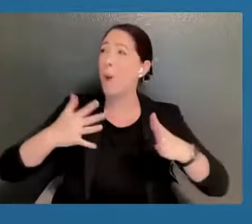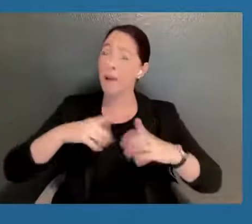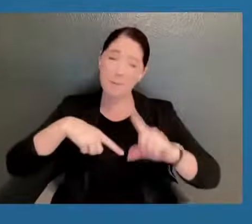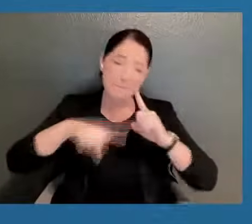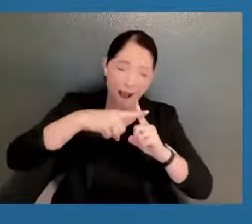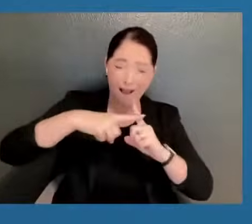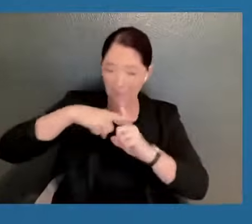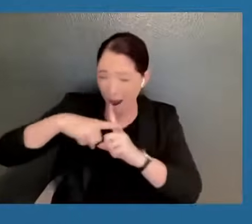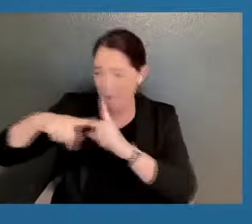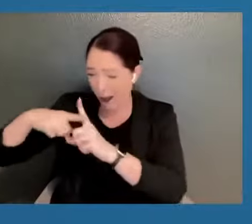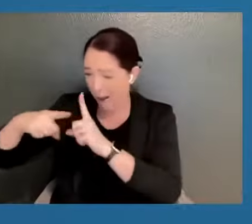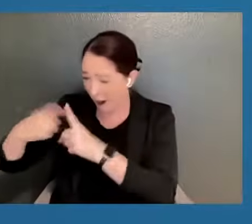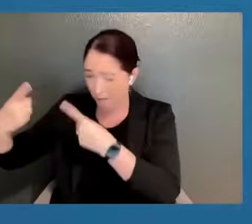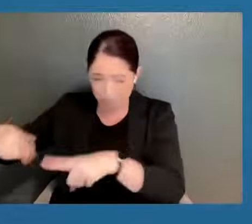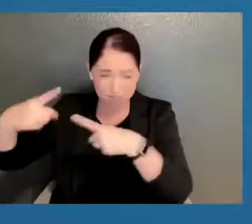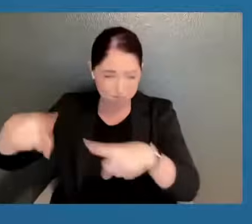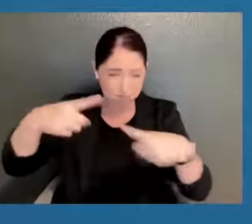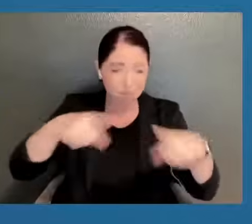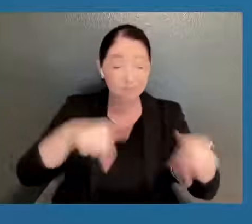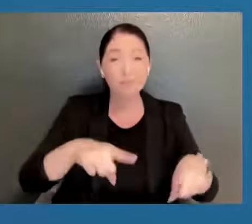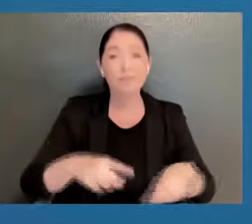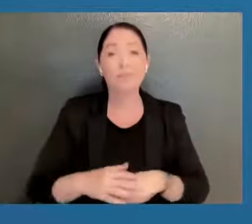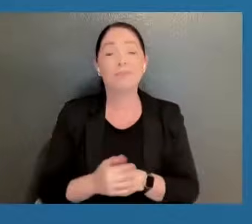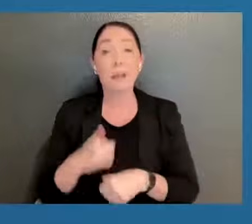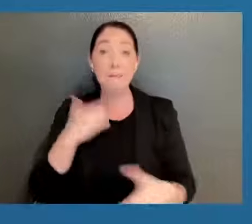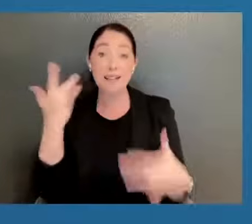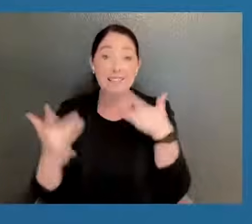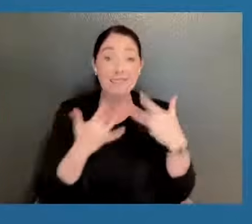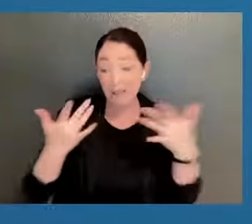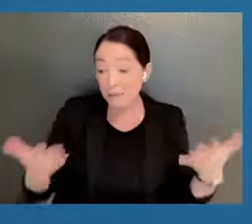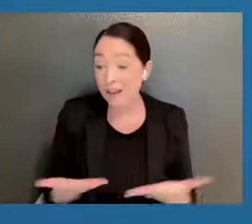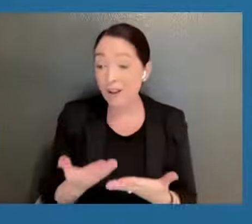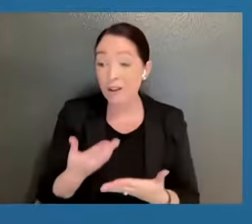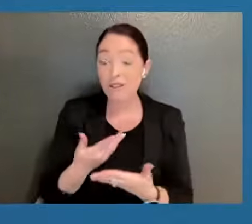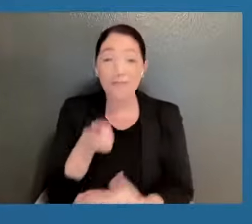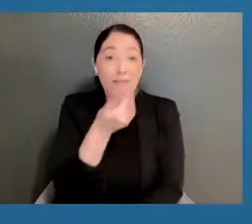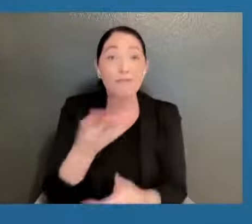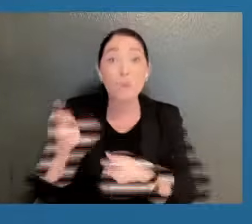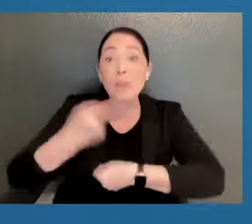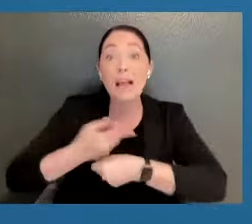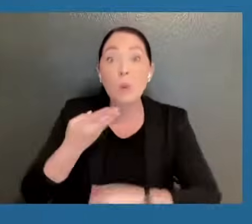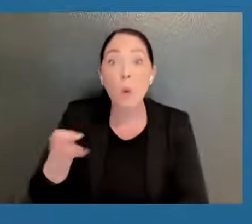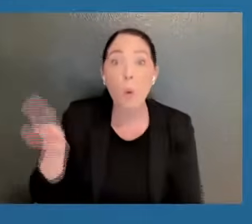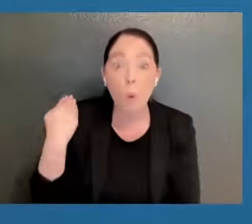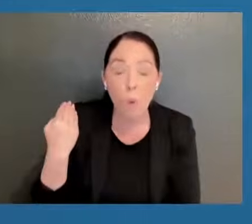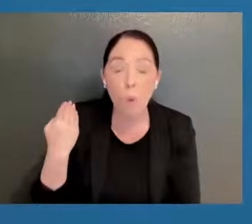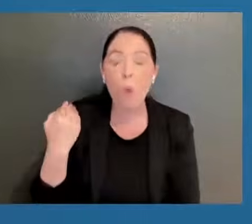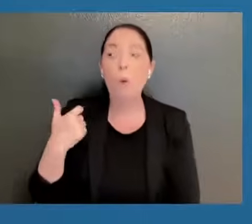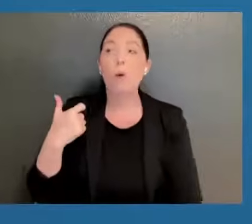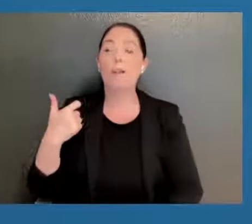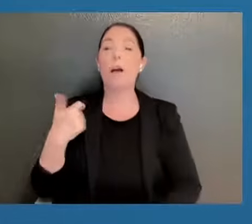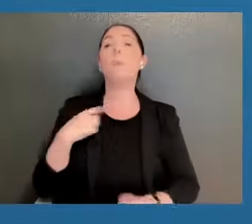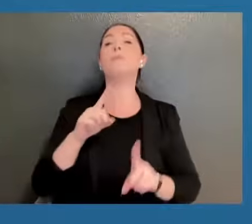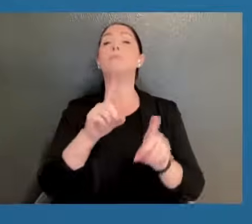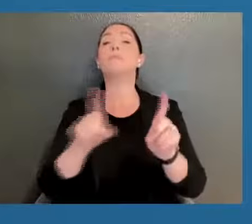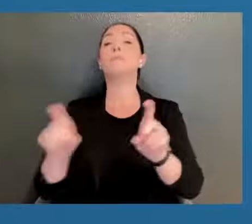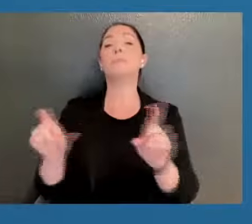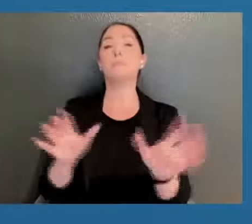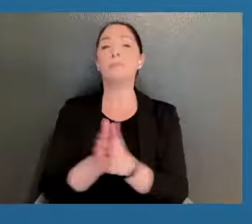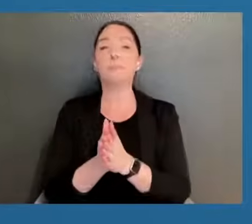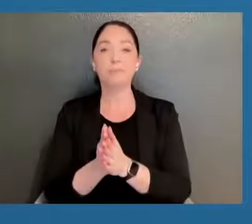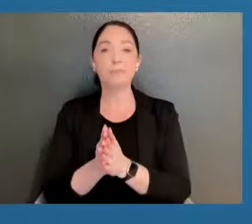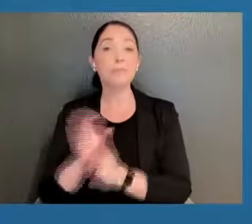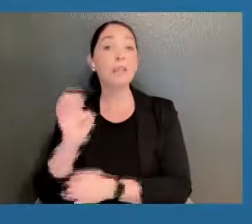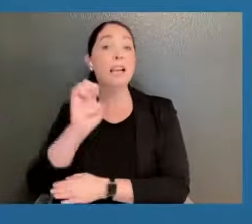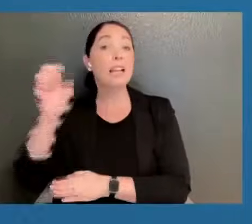here, because we're doing a lot. Just a few days ago, now I'm going to ask a question. East Buffalo or